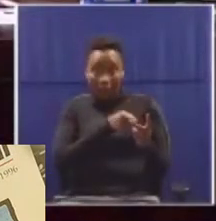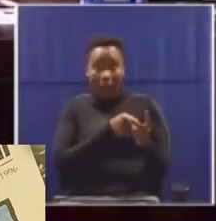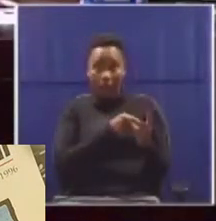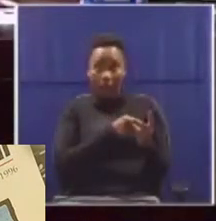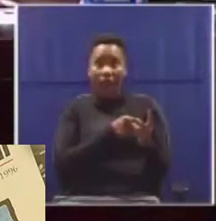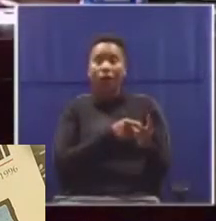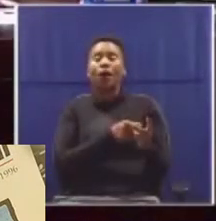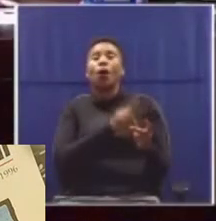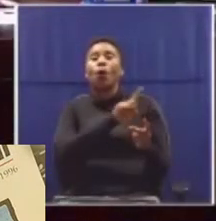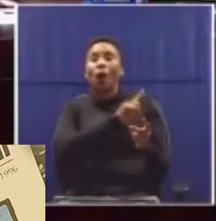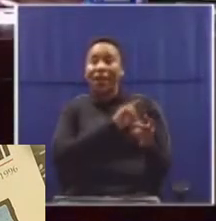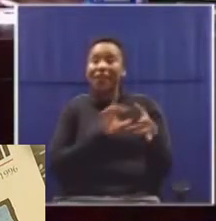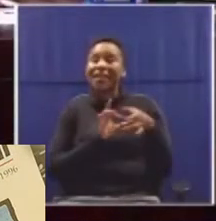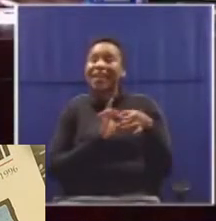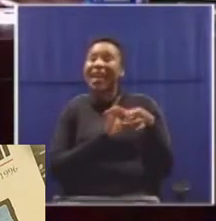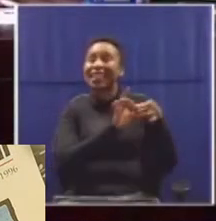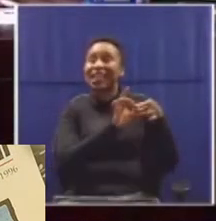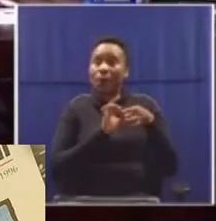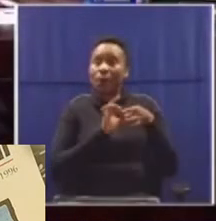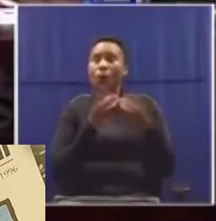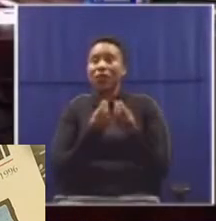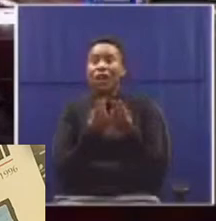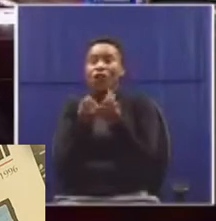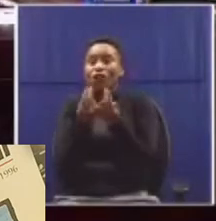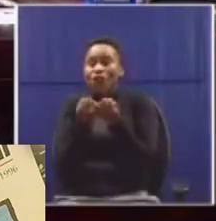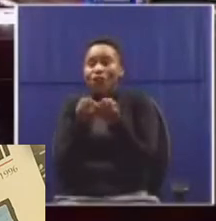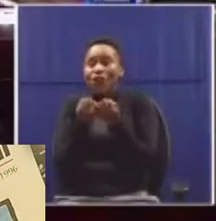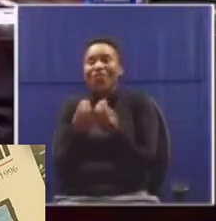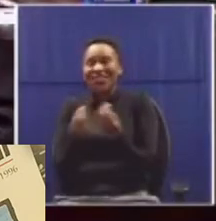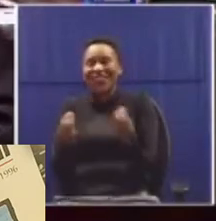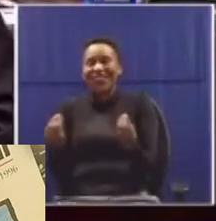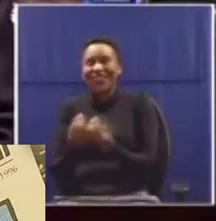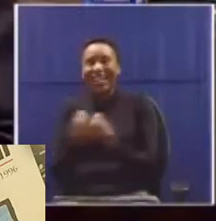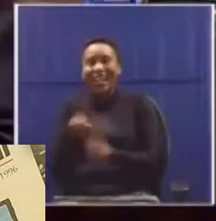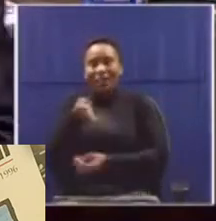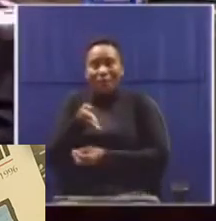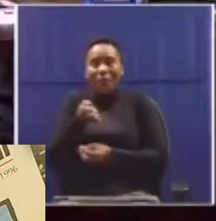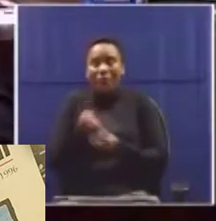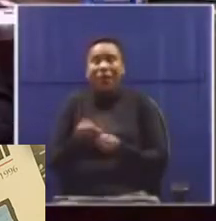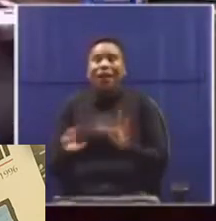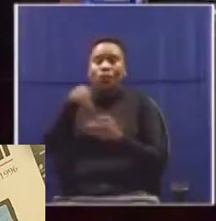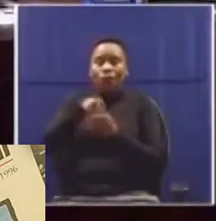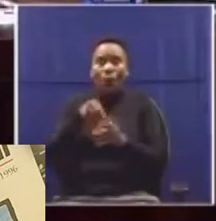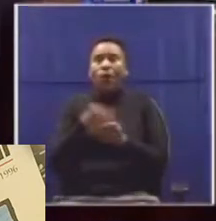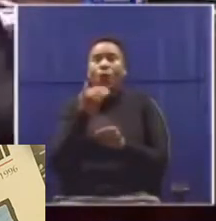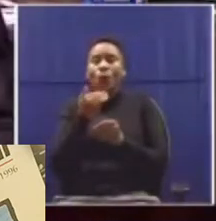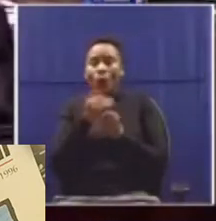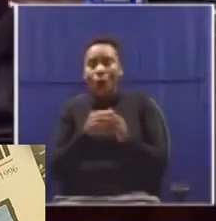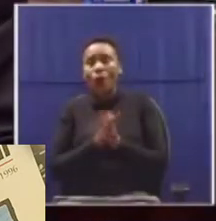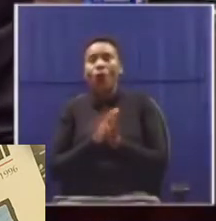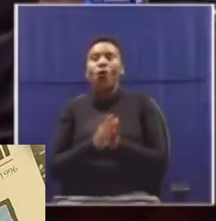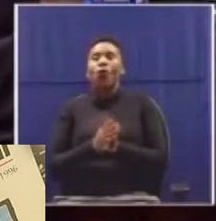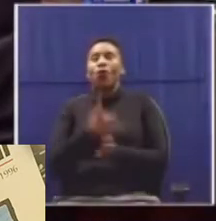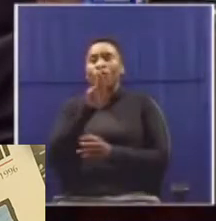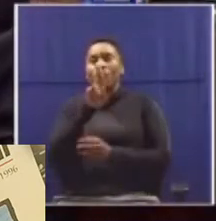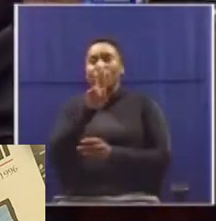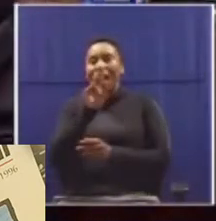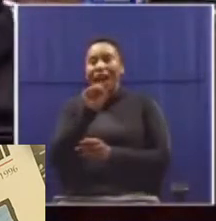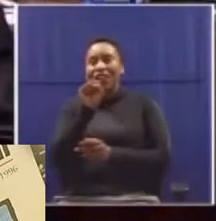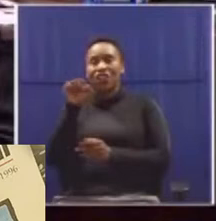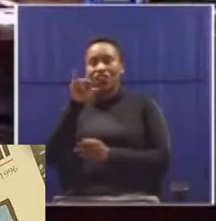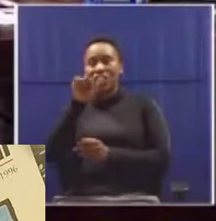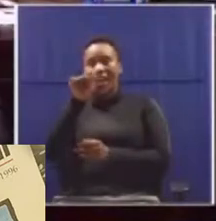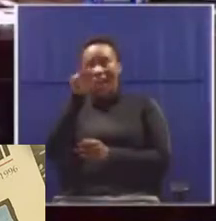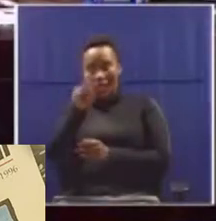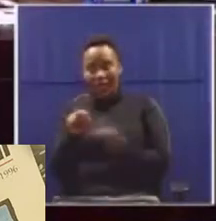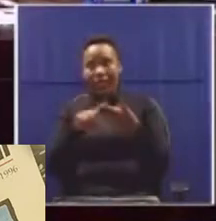your relationship with the New Kids on the Block and that is the Russians the Chinese and everybody else as far as